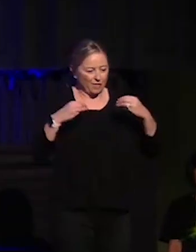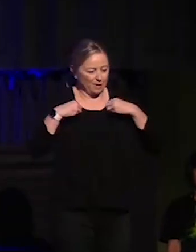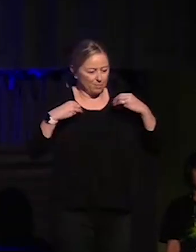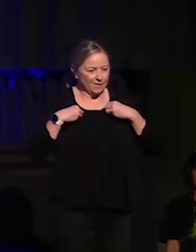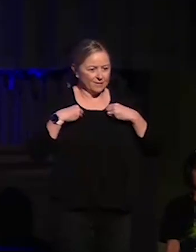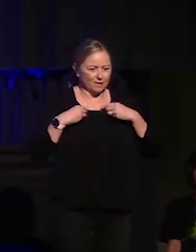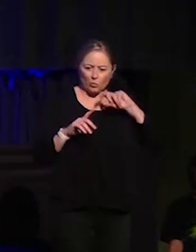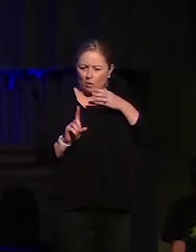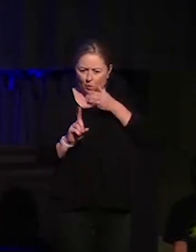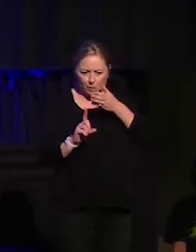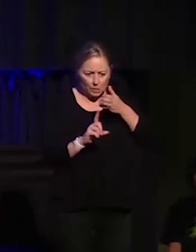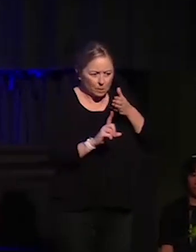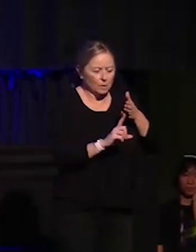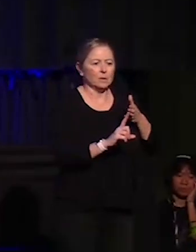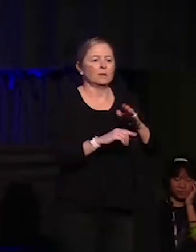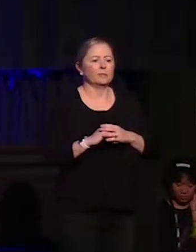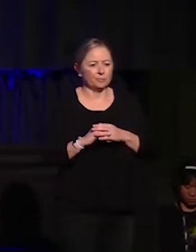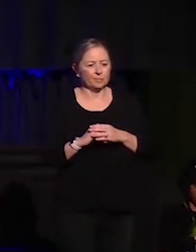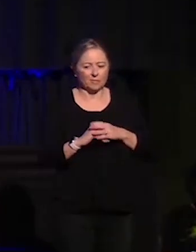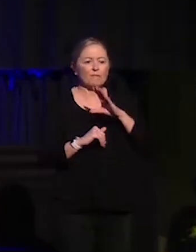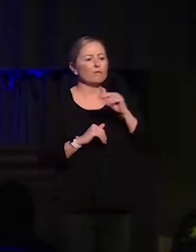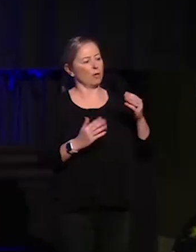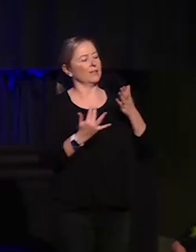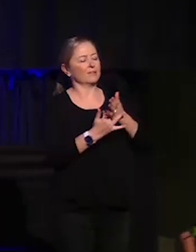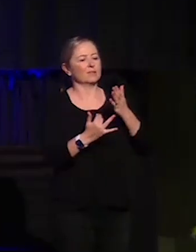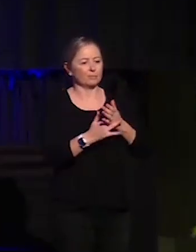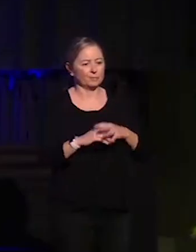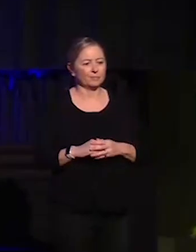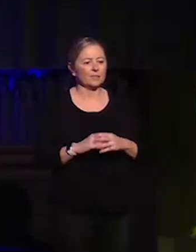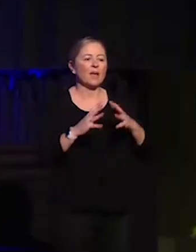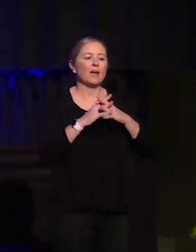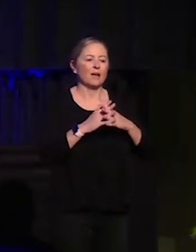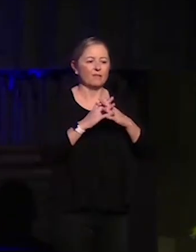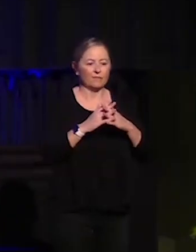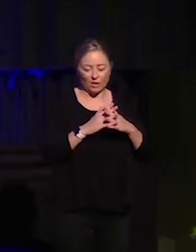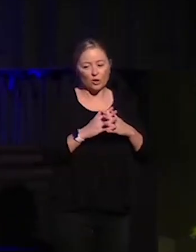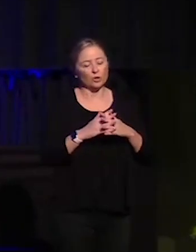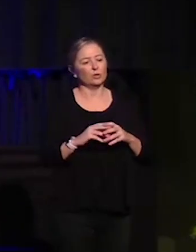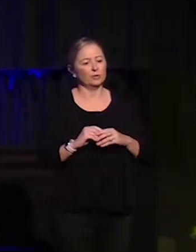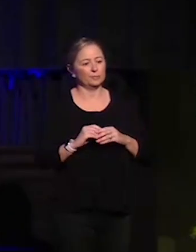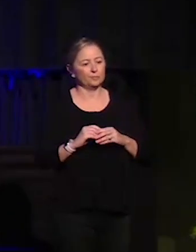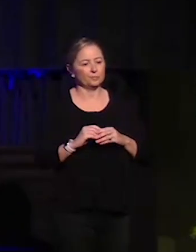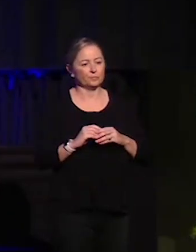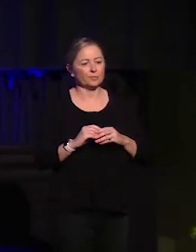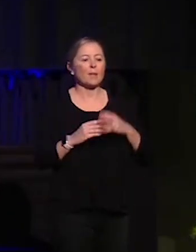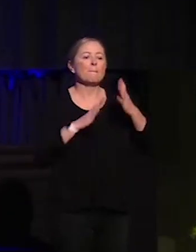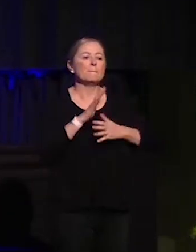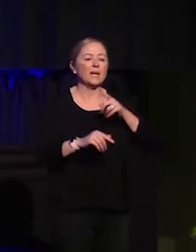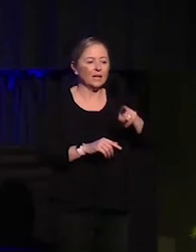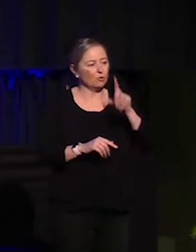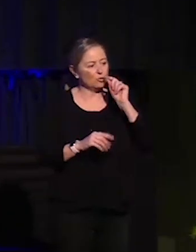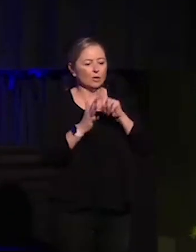about are the value that's created from accessibility. Value goes straight back into the mix, and that value allows you to